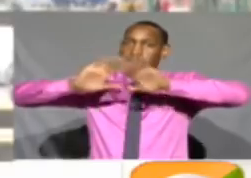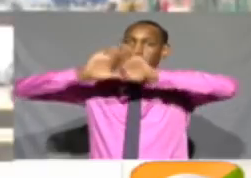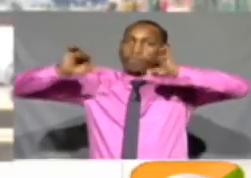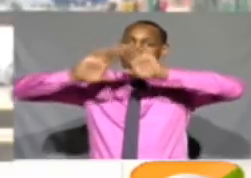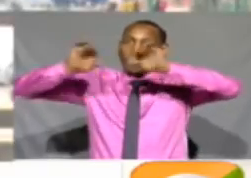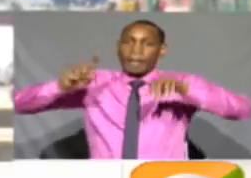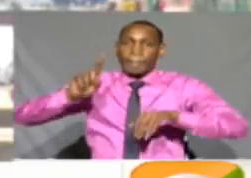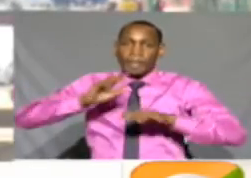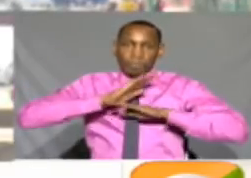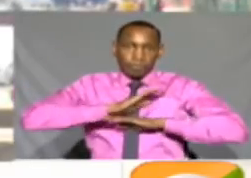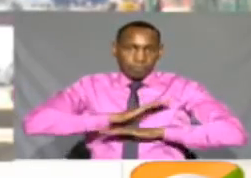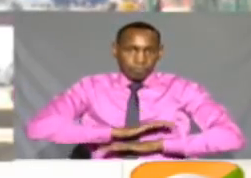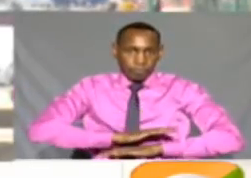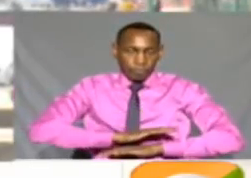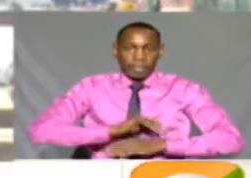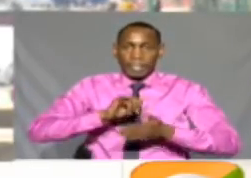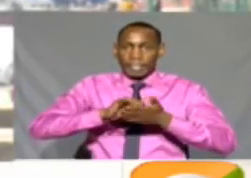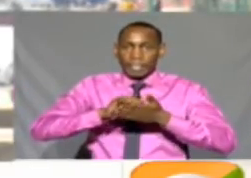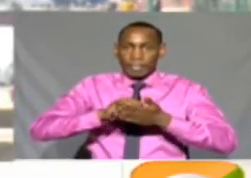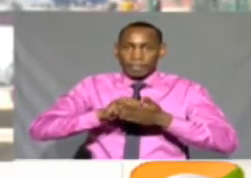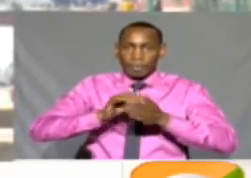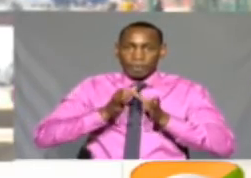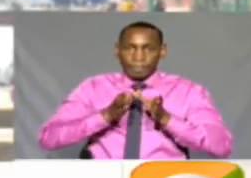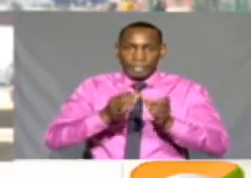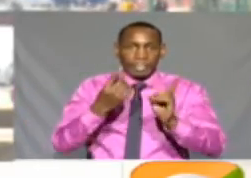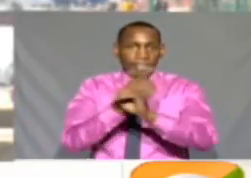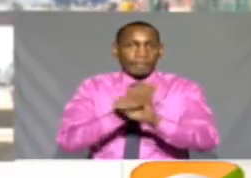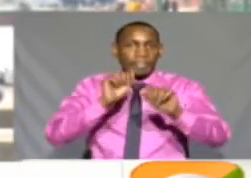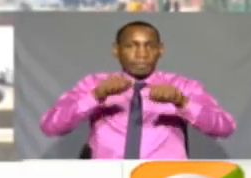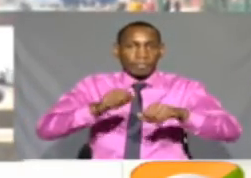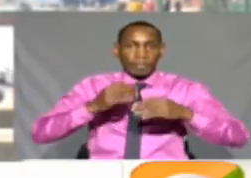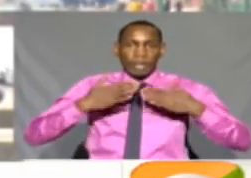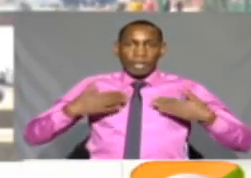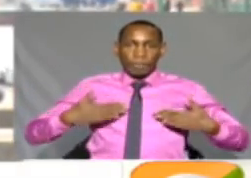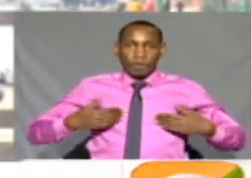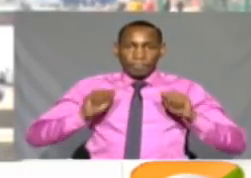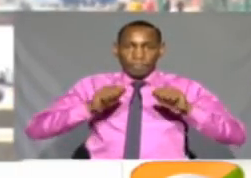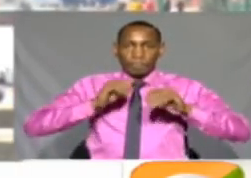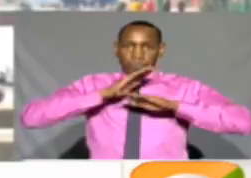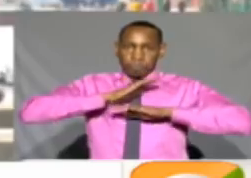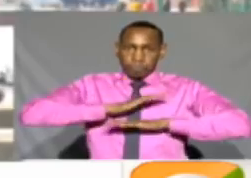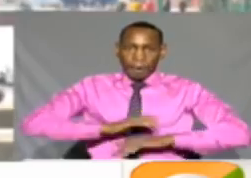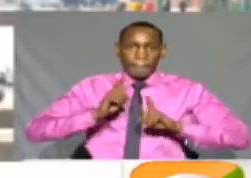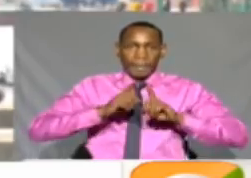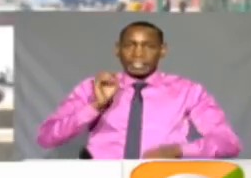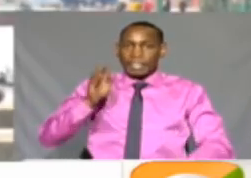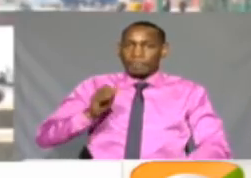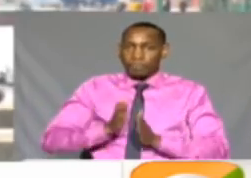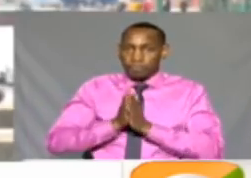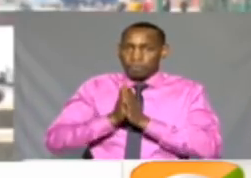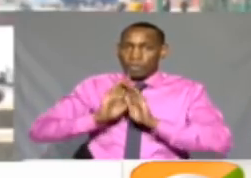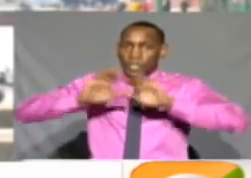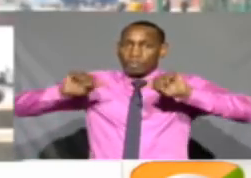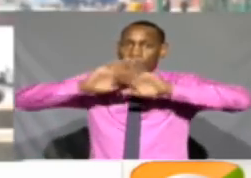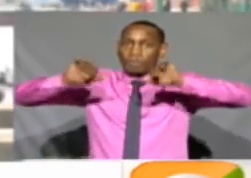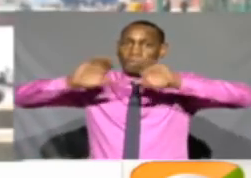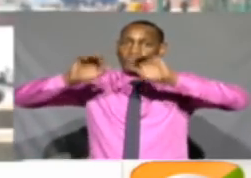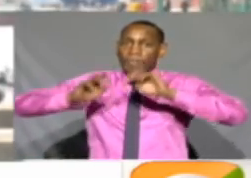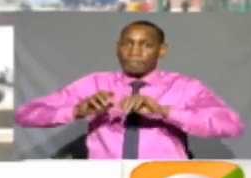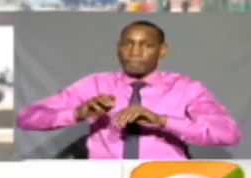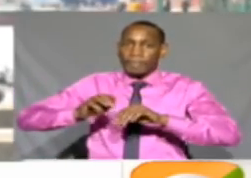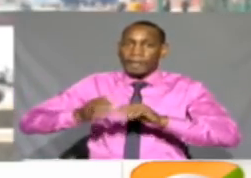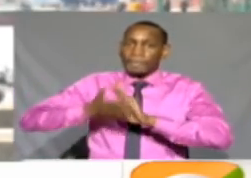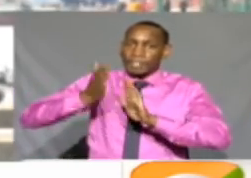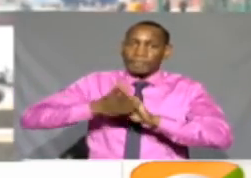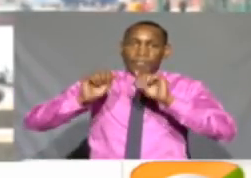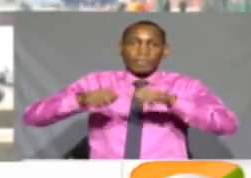have to decompress for that pressure difference to be able to, for the body to be able to absorb. Otherwise, they come up very fast, we